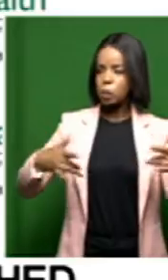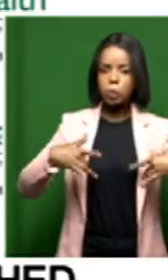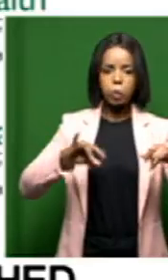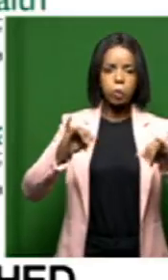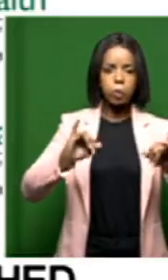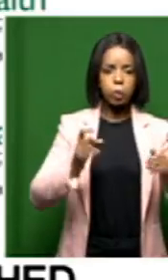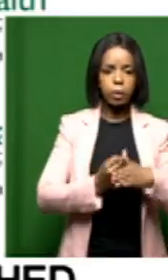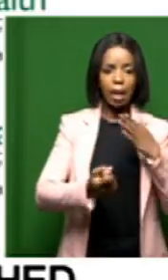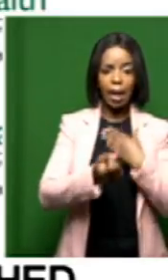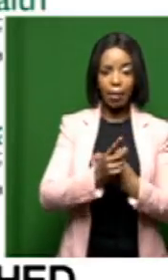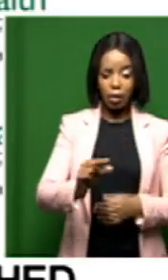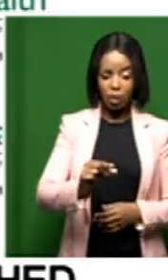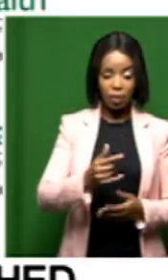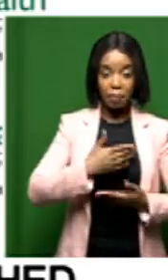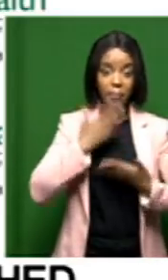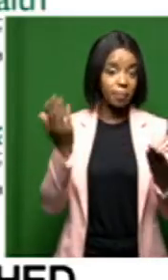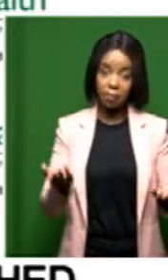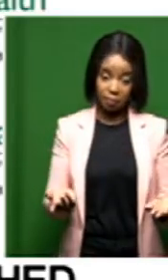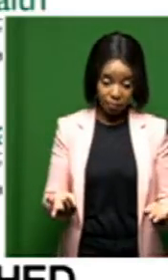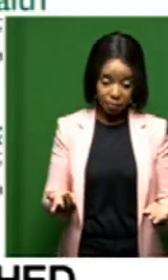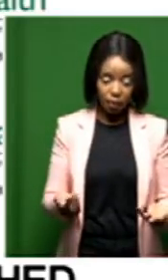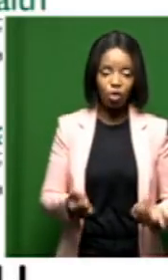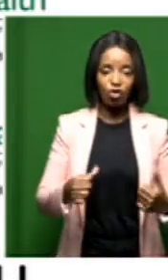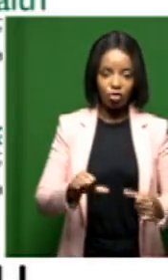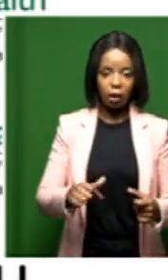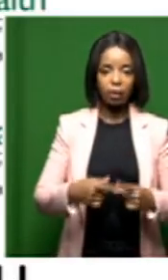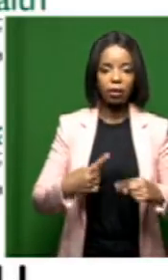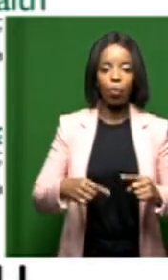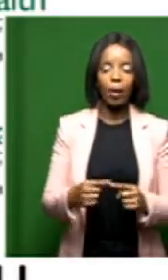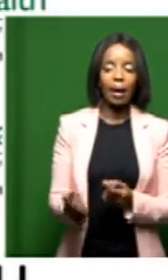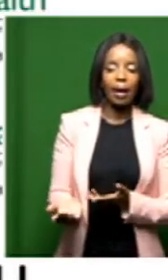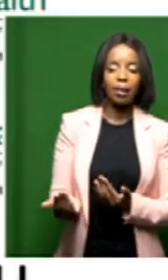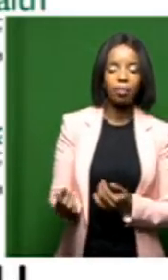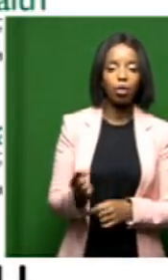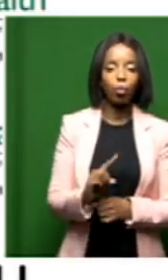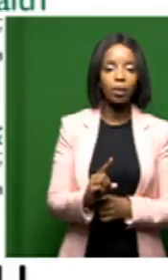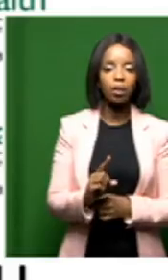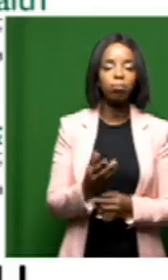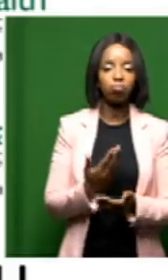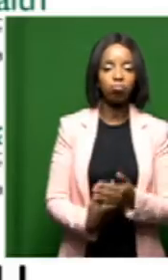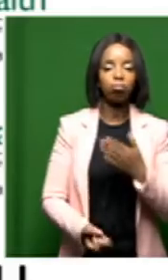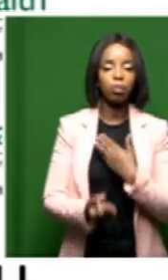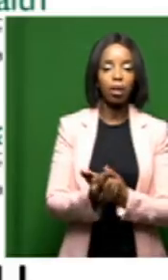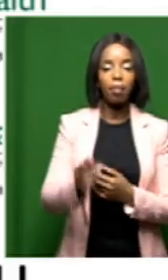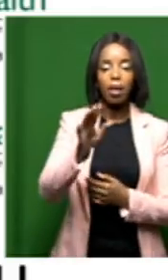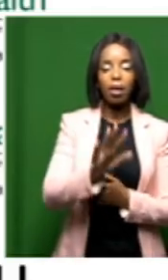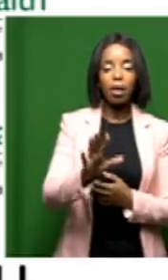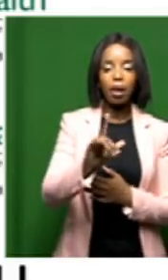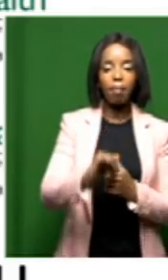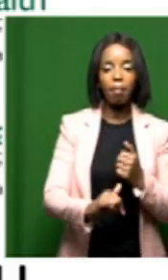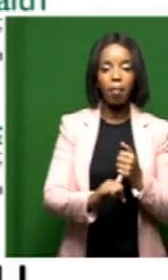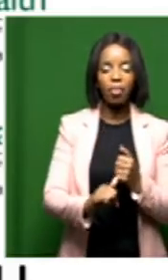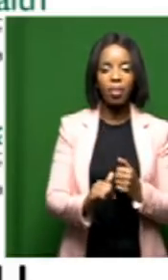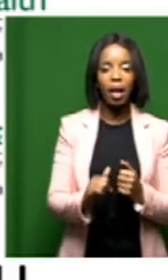soon, we definitely would expect a wave somewhere around May, when the winter